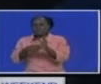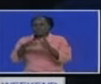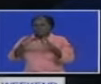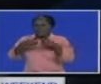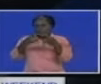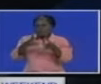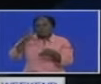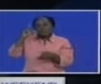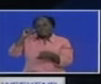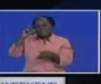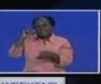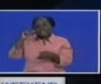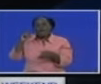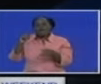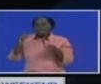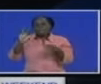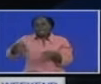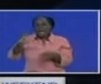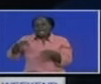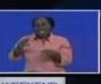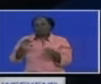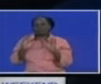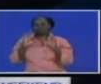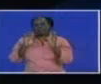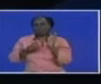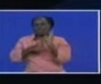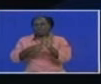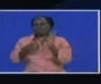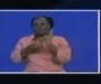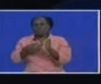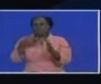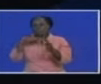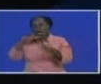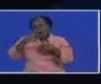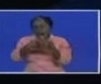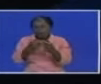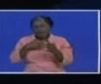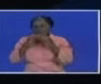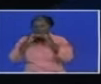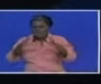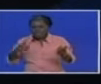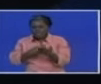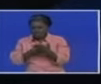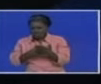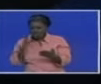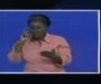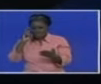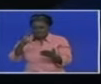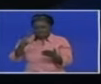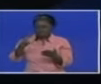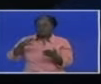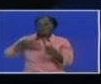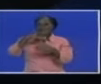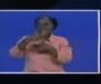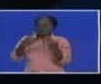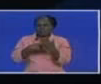of matatus being pimped. That's it for the news this Sunday. Please do have a blessed week ahead. We will see you again sometime soon.